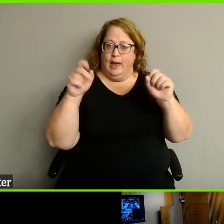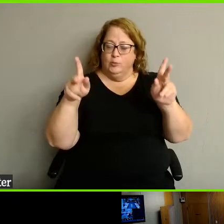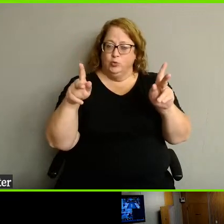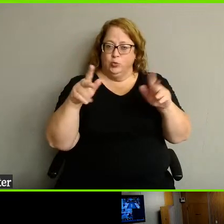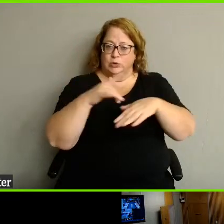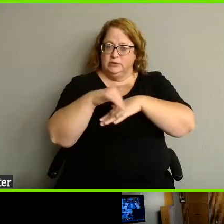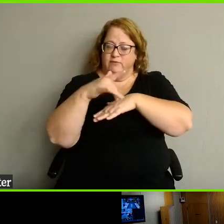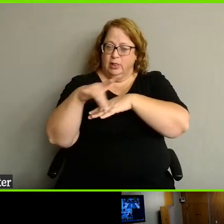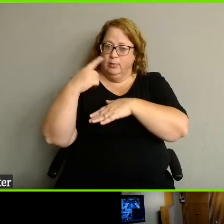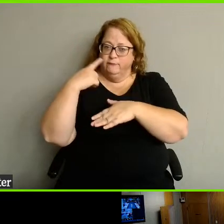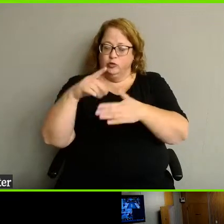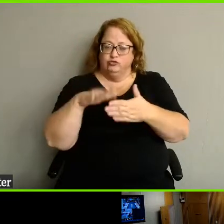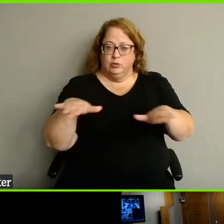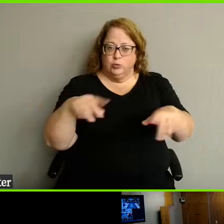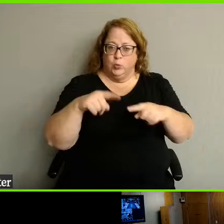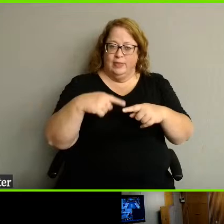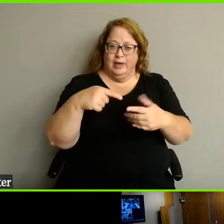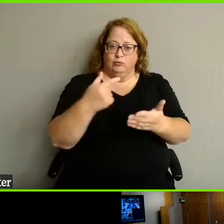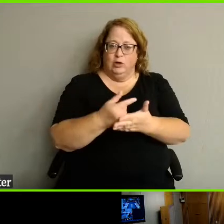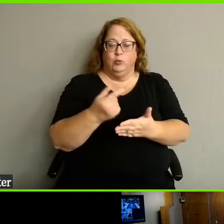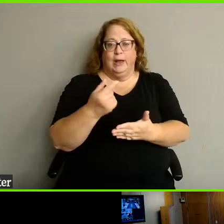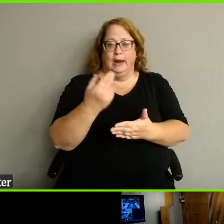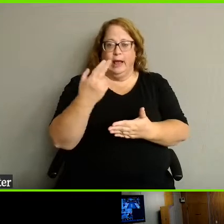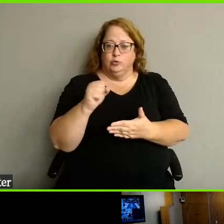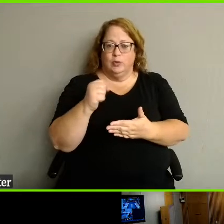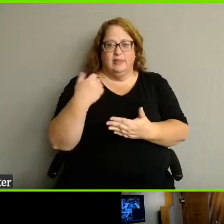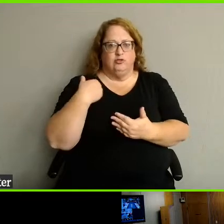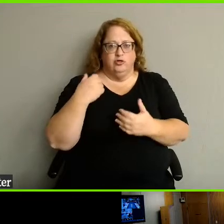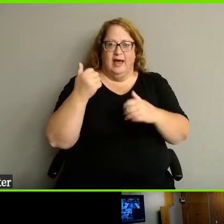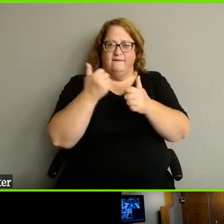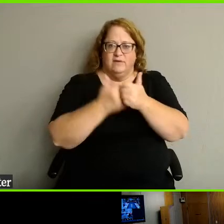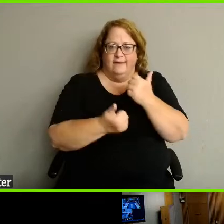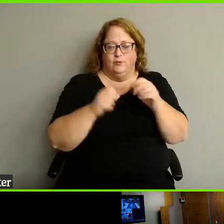open. When they graduate high school, they should have